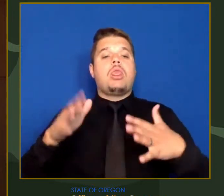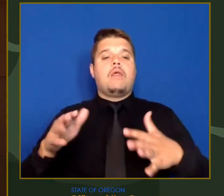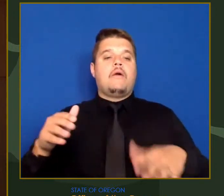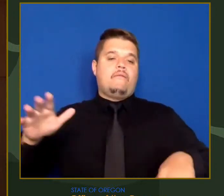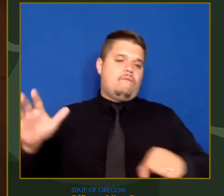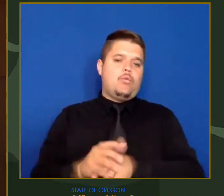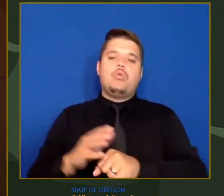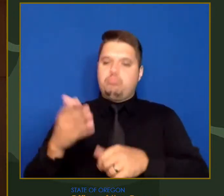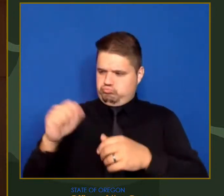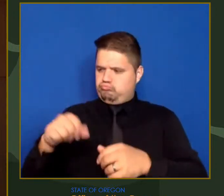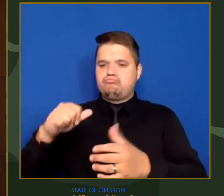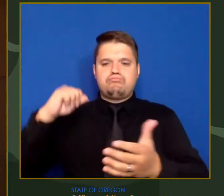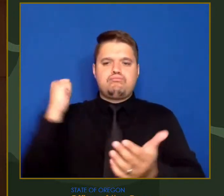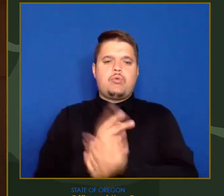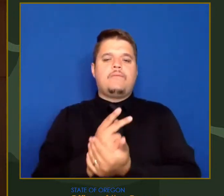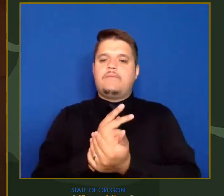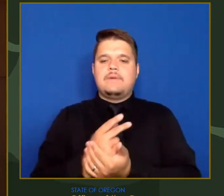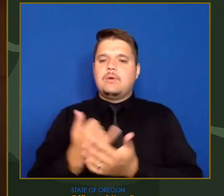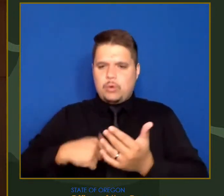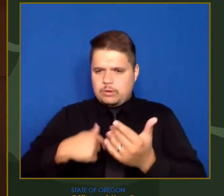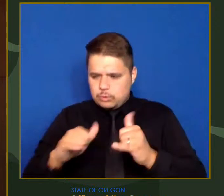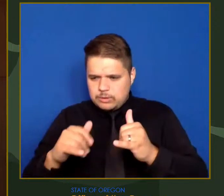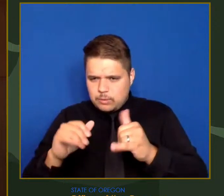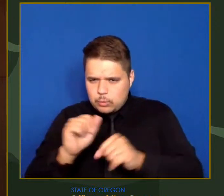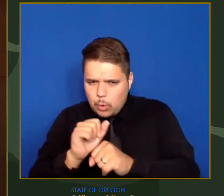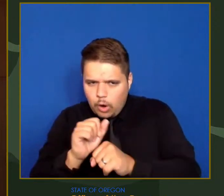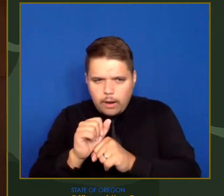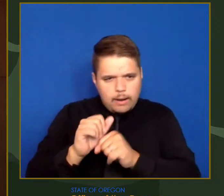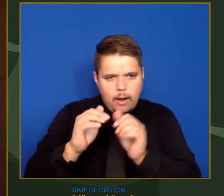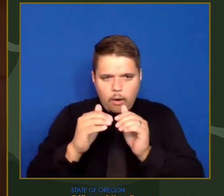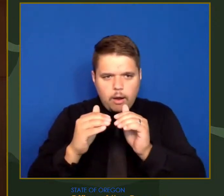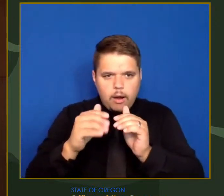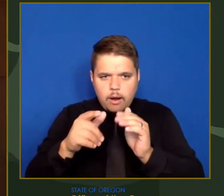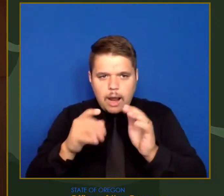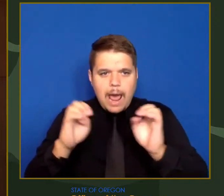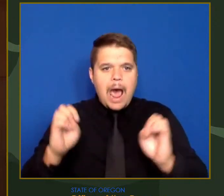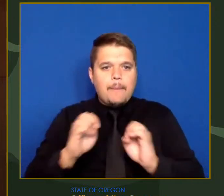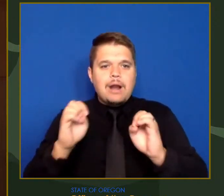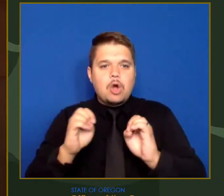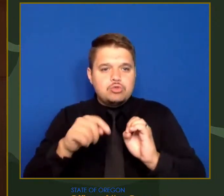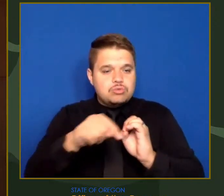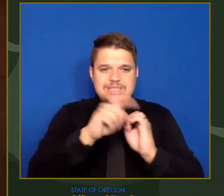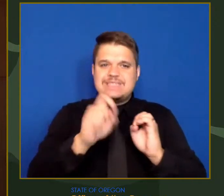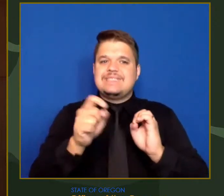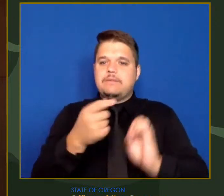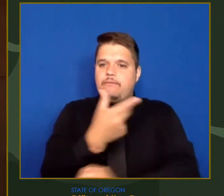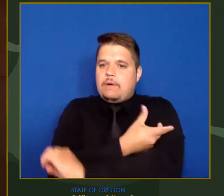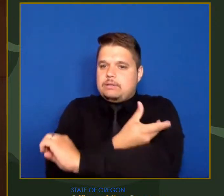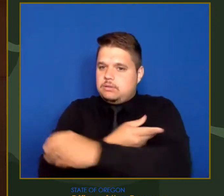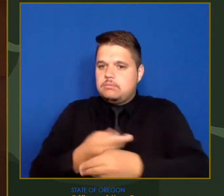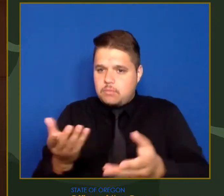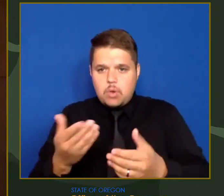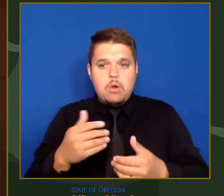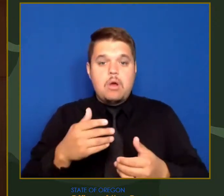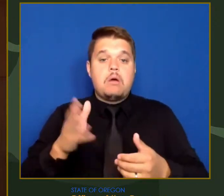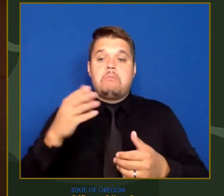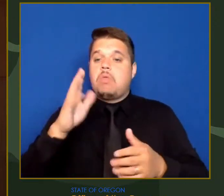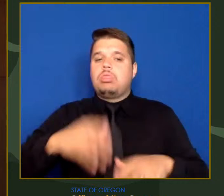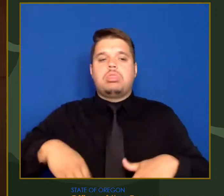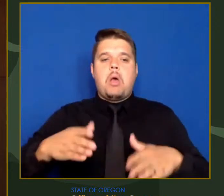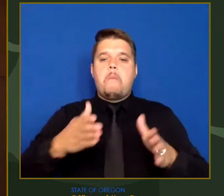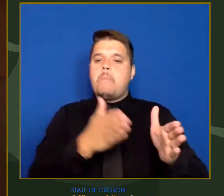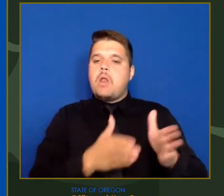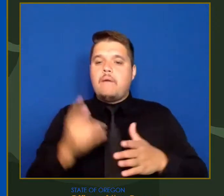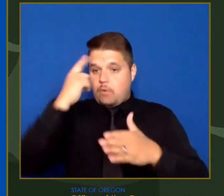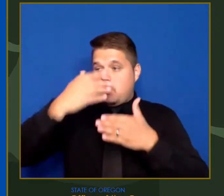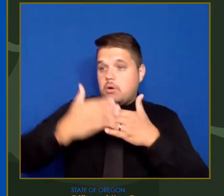an emergency use authorization. And so we have no plans to move forward. Director Allen. Yeah,